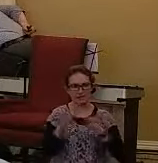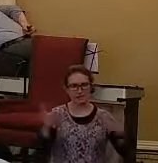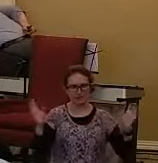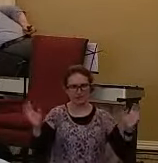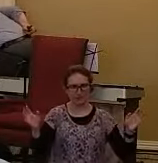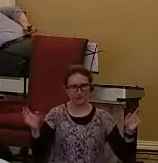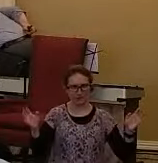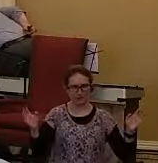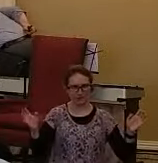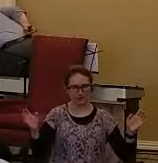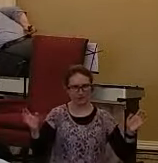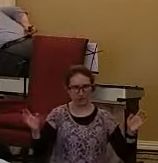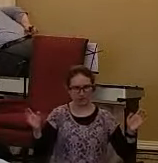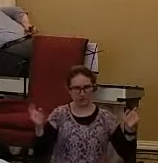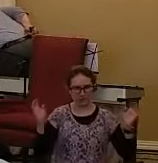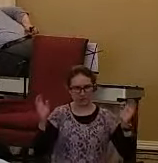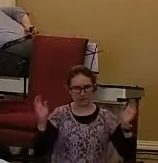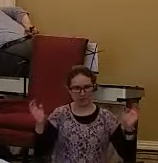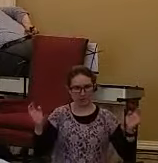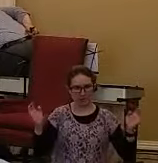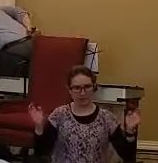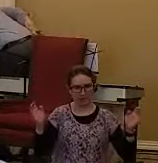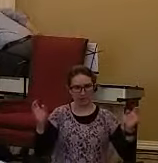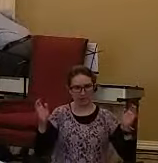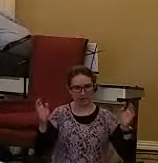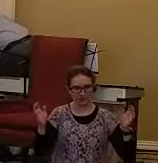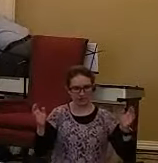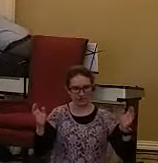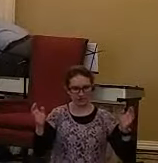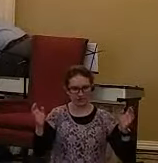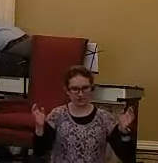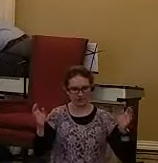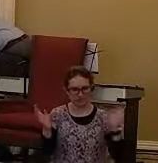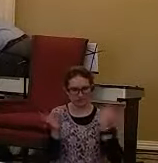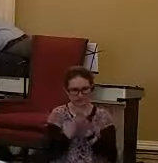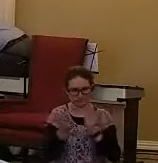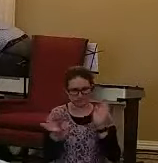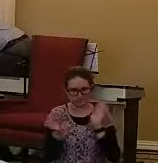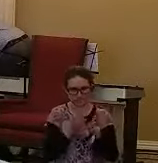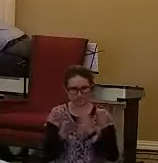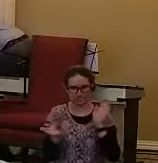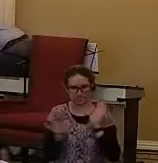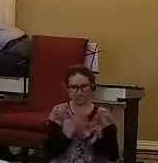you, Jesus. Thank you, Jesus. Thank you, Jesus.